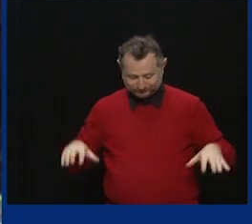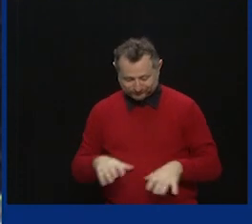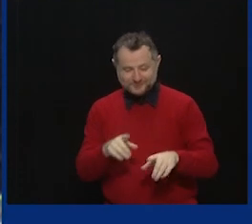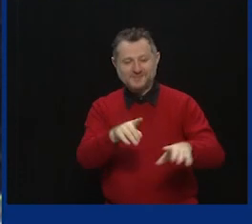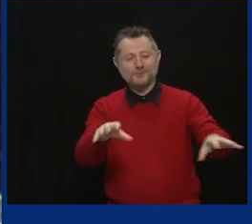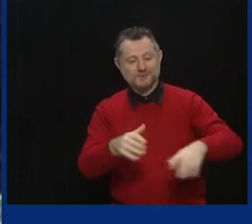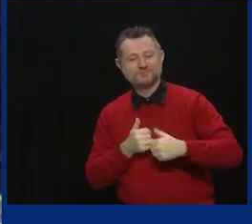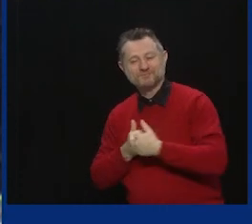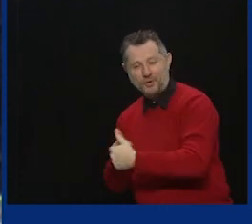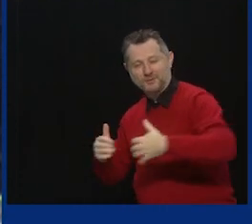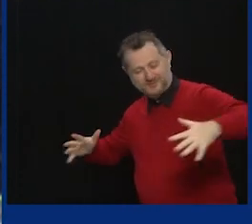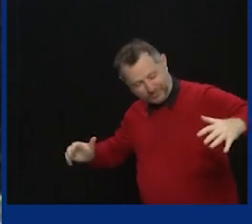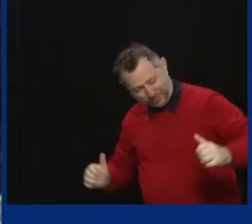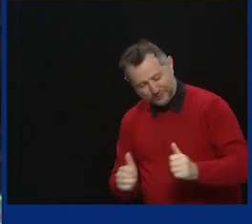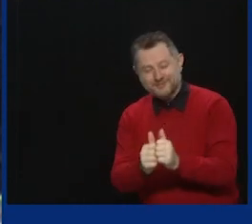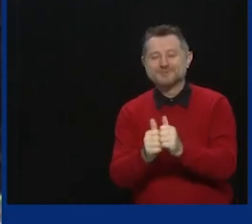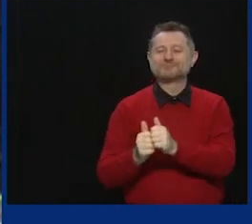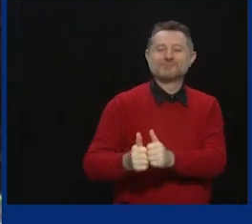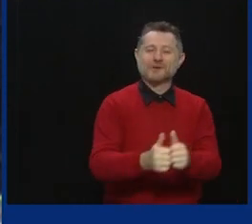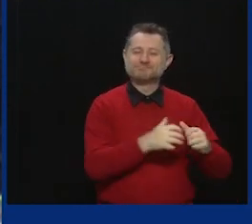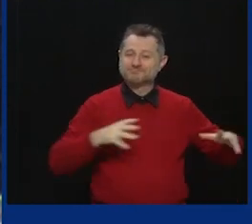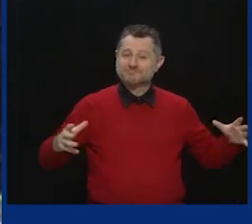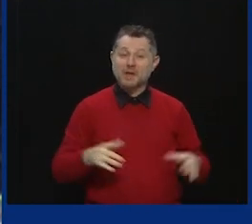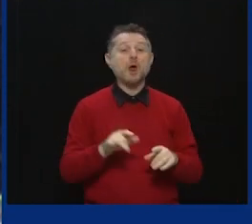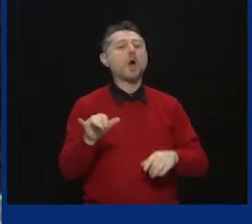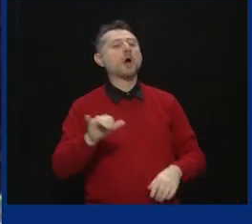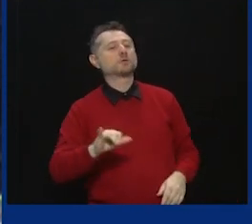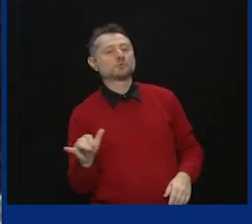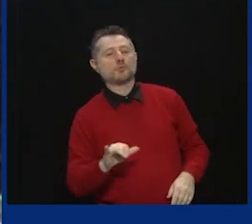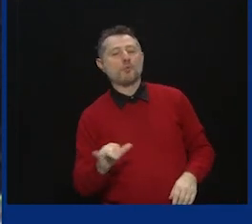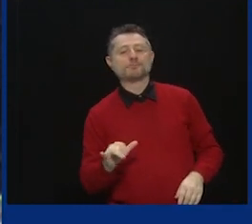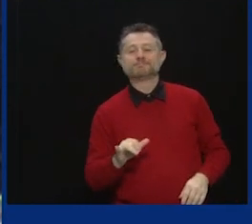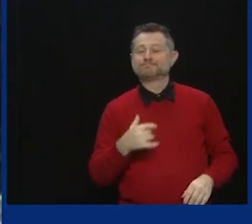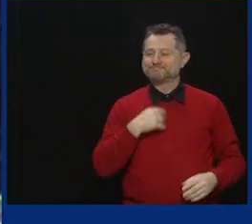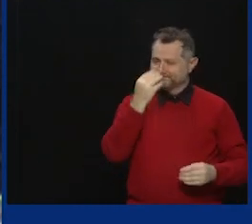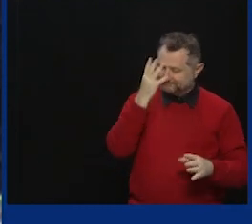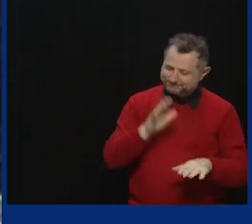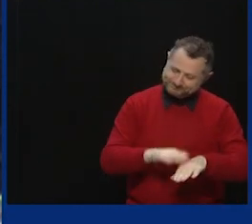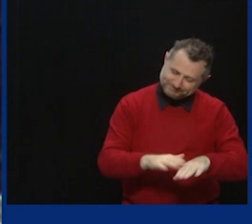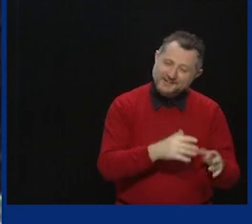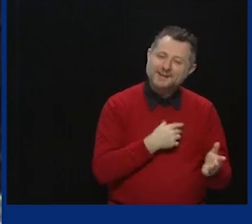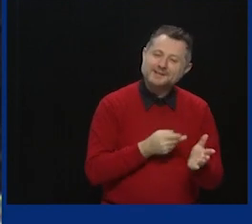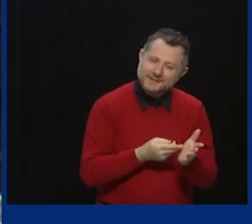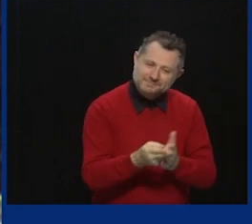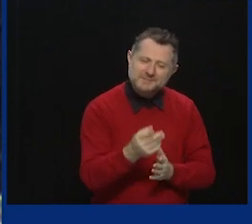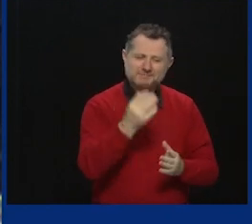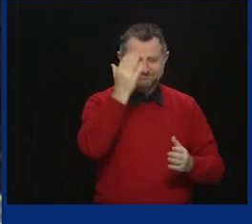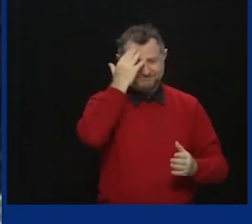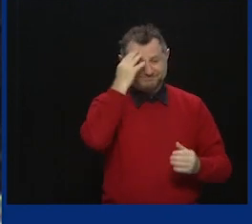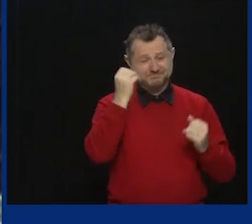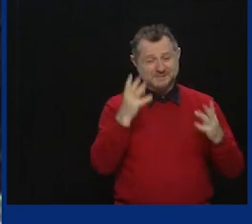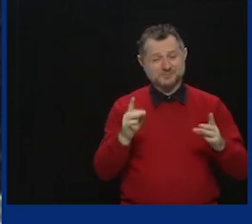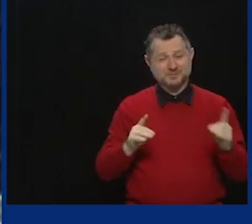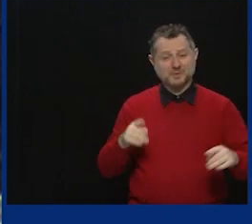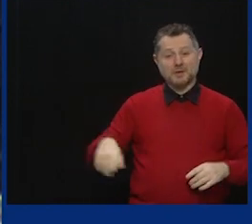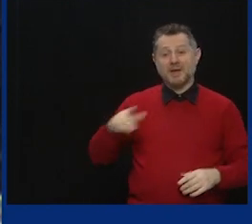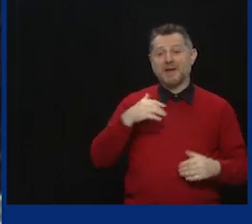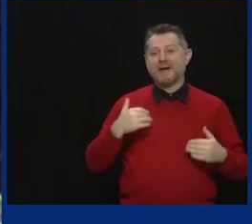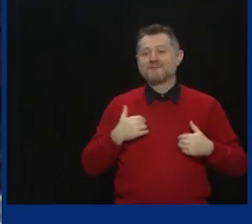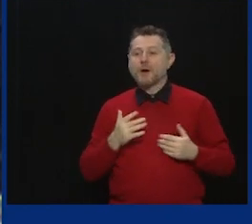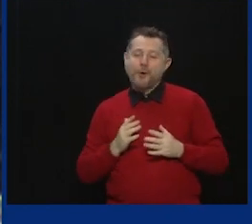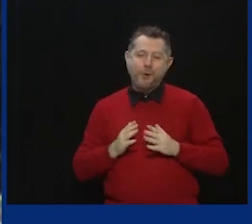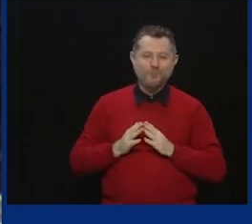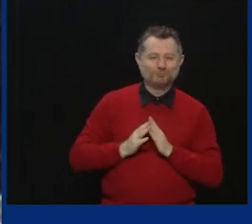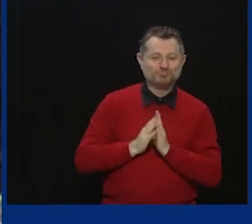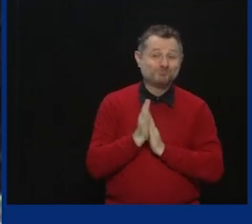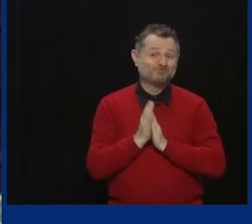we have to sell. But also, quite frankly, I know a lot of people who, if they get an incentive, they'll get vaccinated.